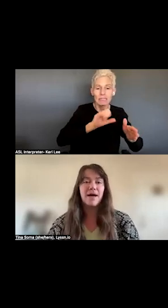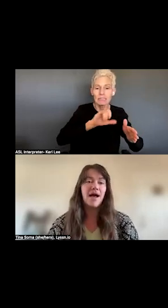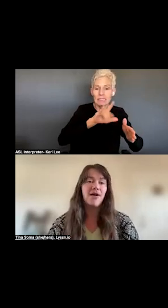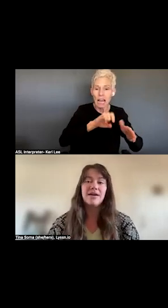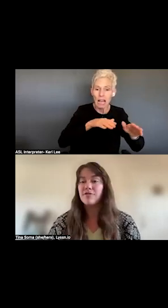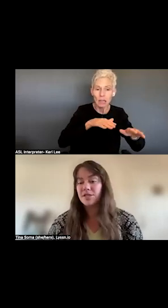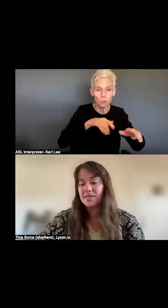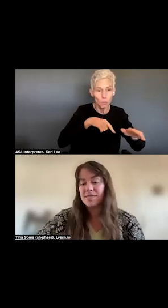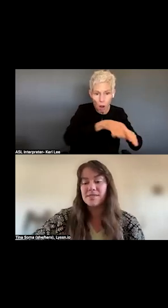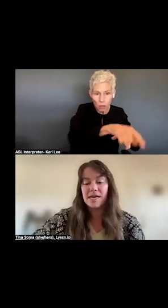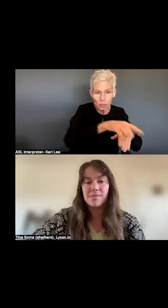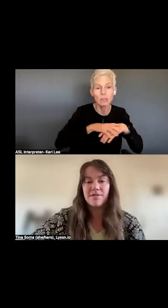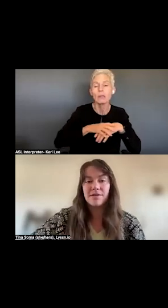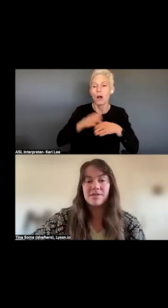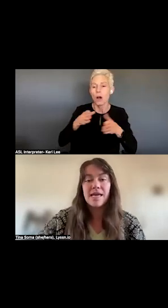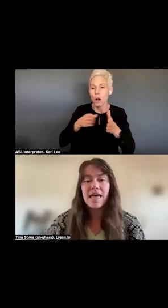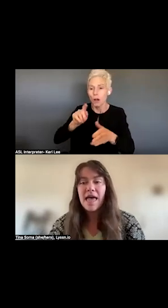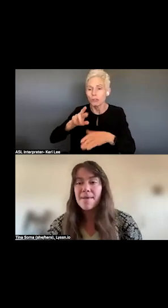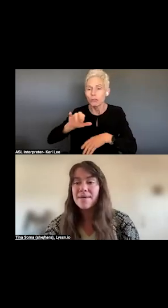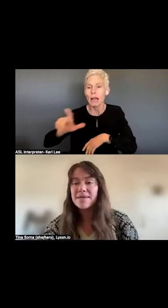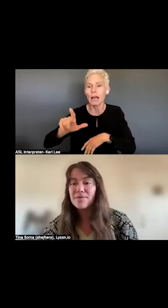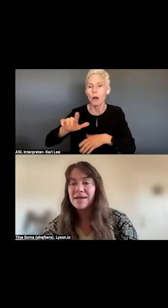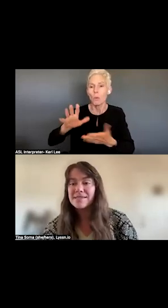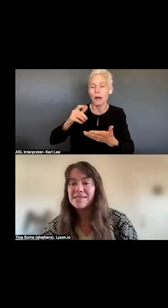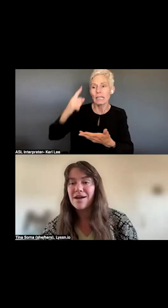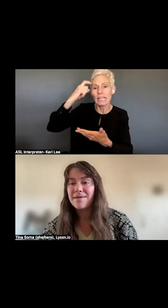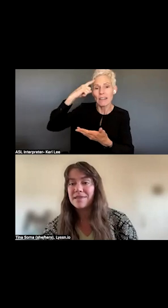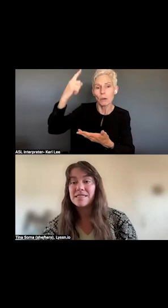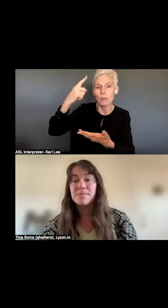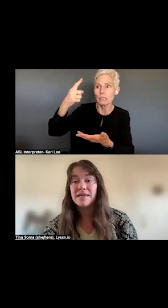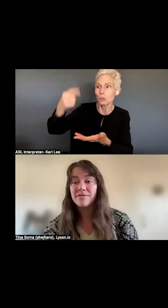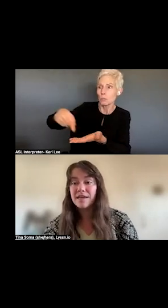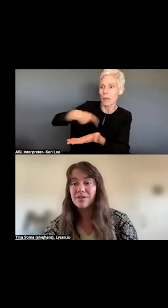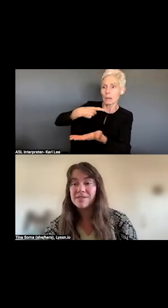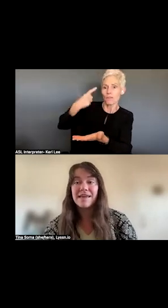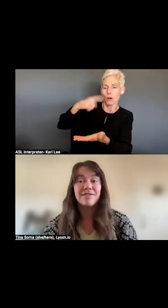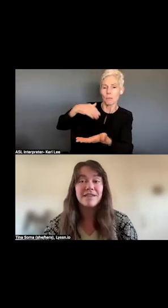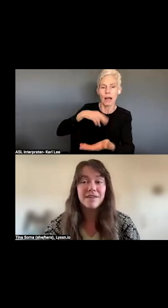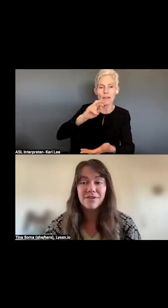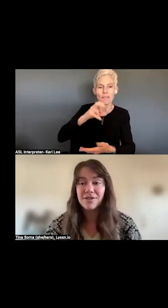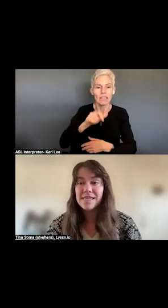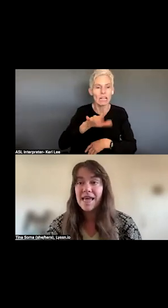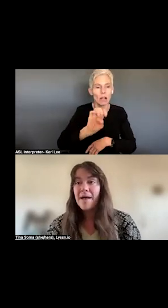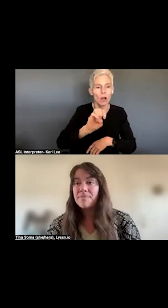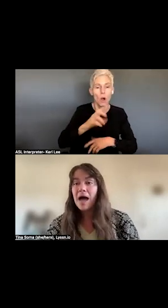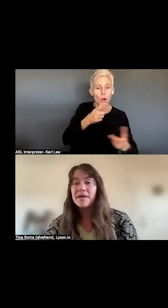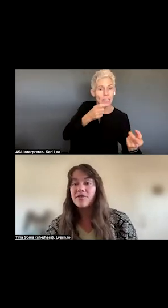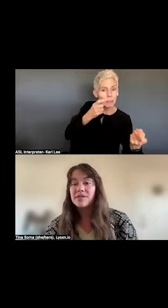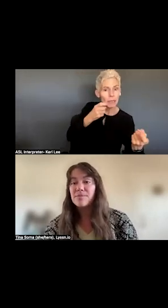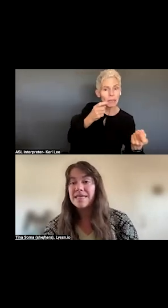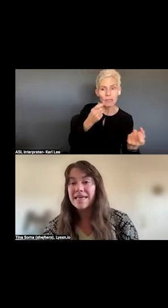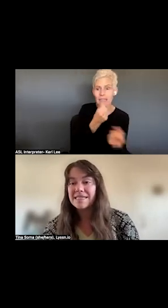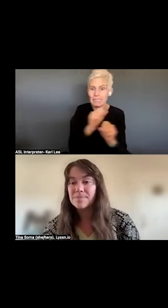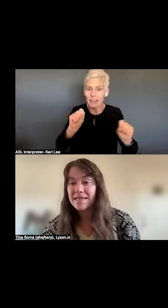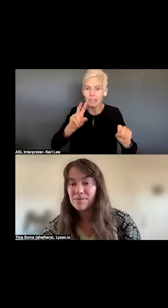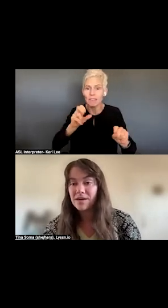talk about how the government should subsidize my vehicles. And maybe someone else is talking about the speed of vehicles, safety of vehicles, how many folks